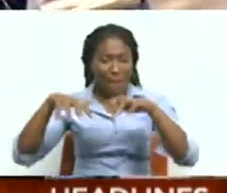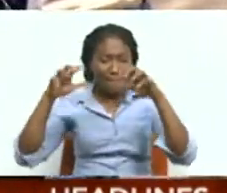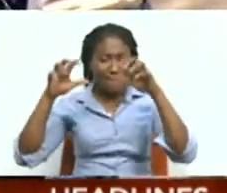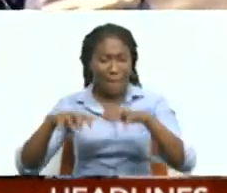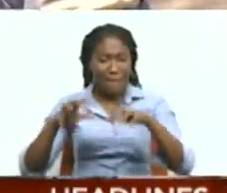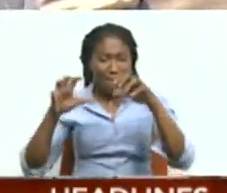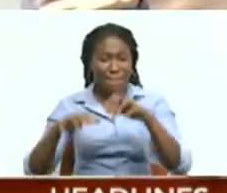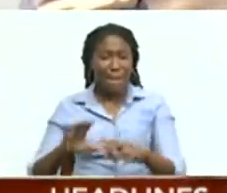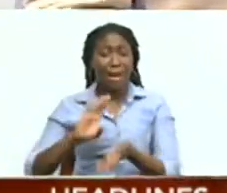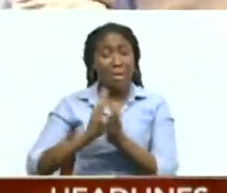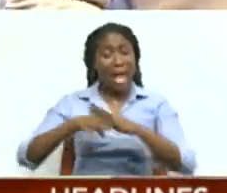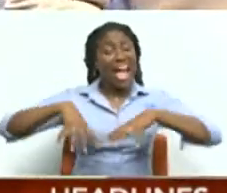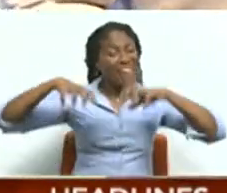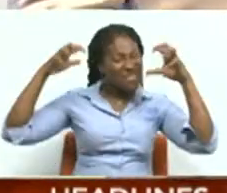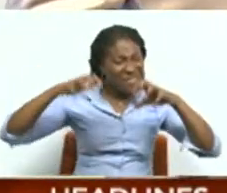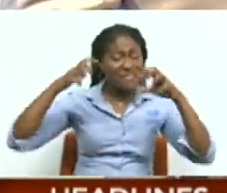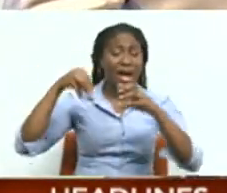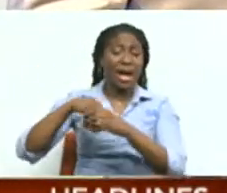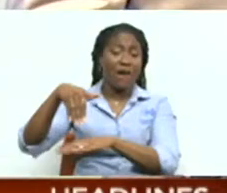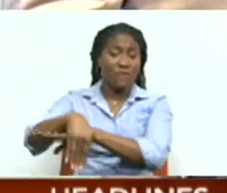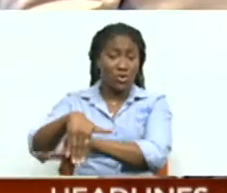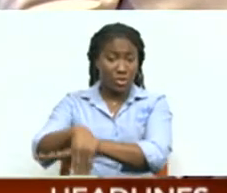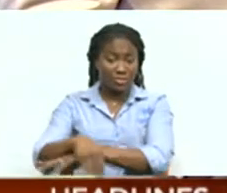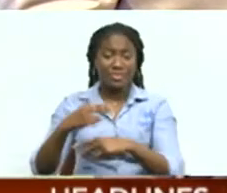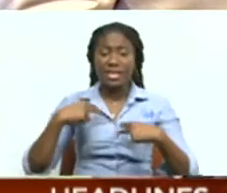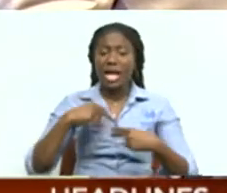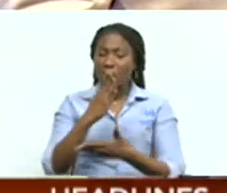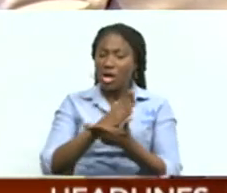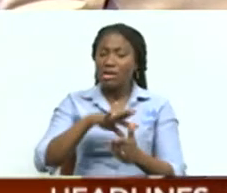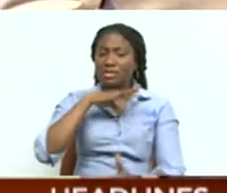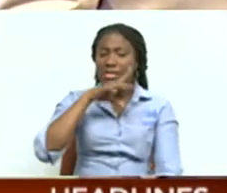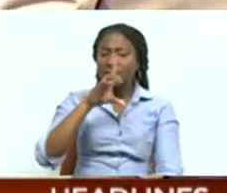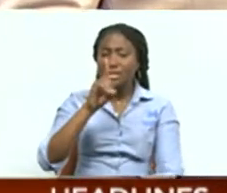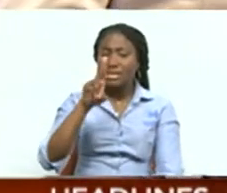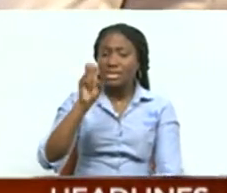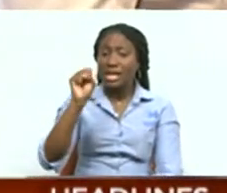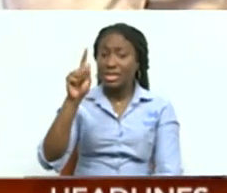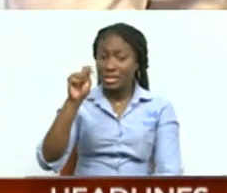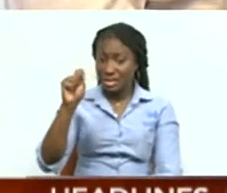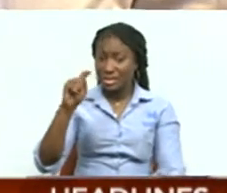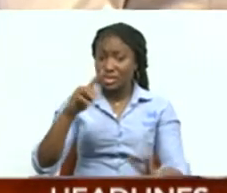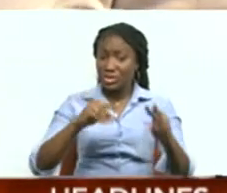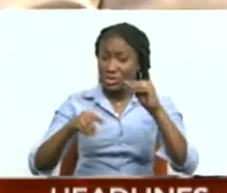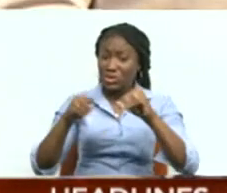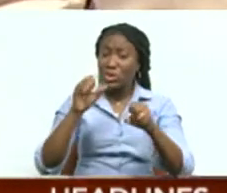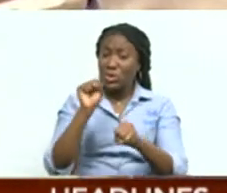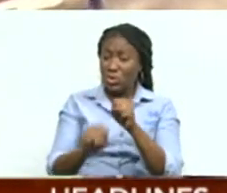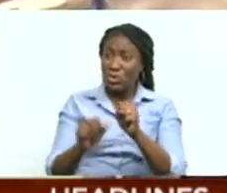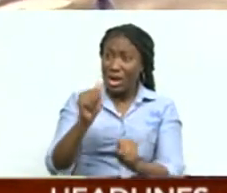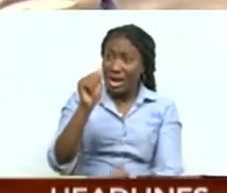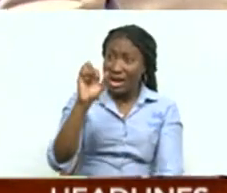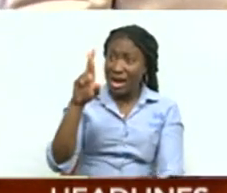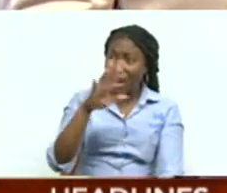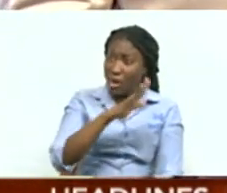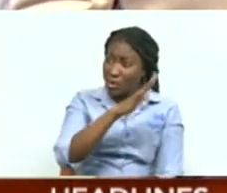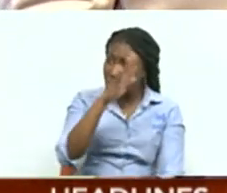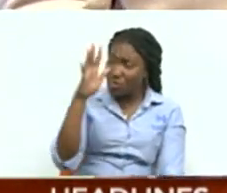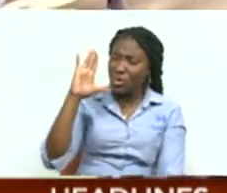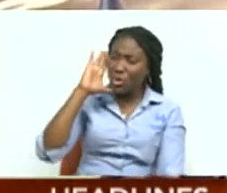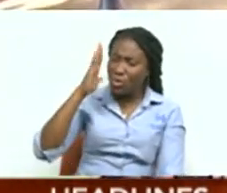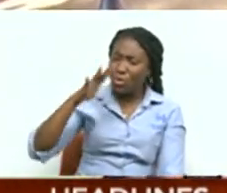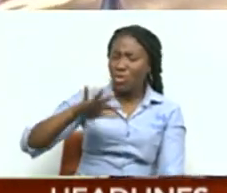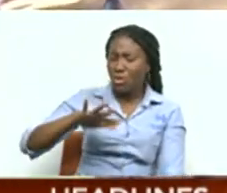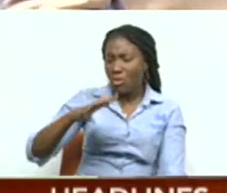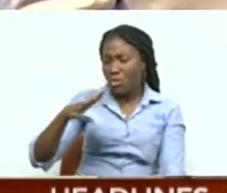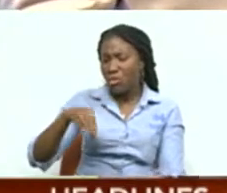become heavy during the afternoon. Still dealing with a bit of Saharan dust through the forecast period, so air quality today across Trinidad, get down to moderate levels in Port